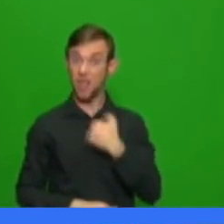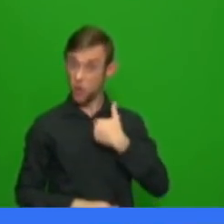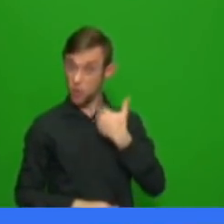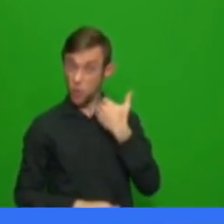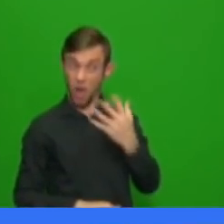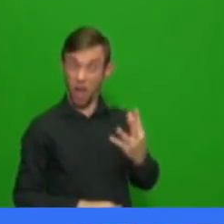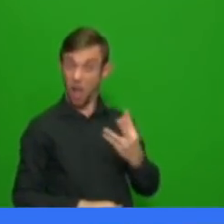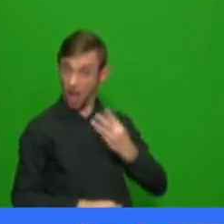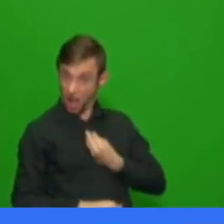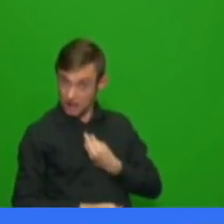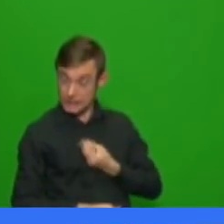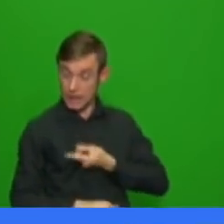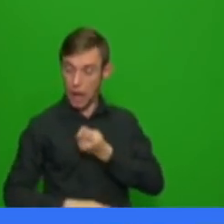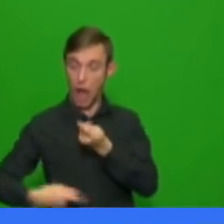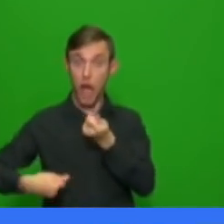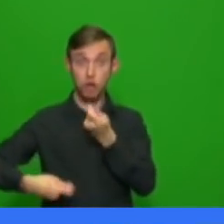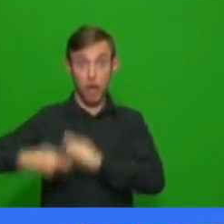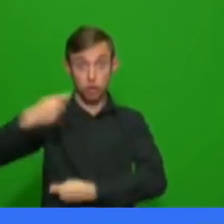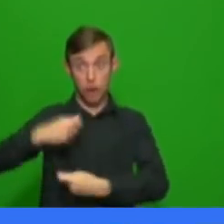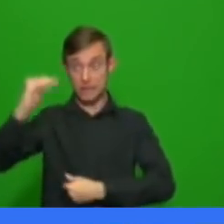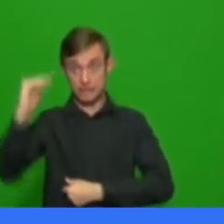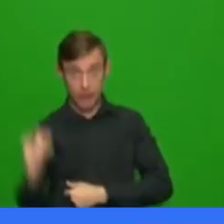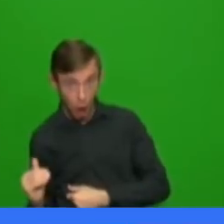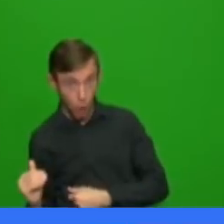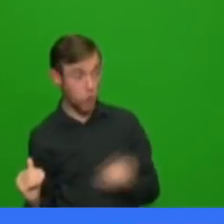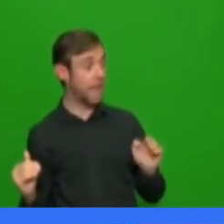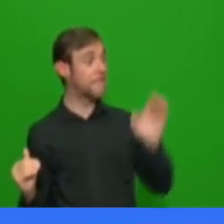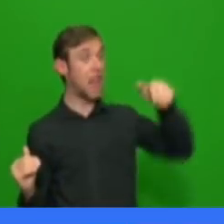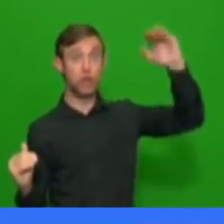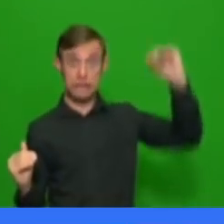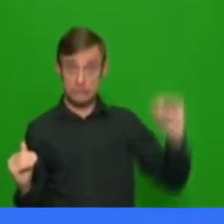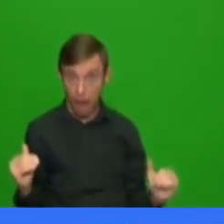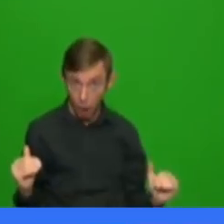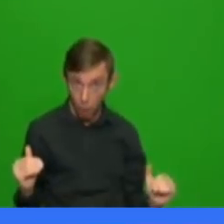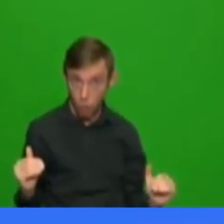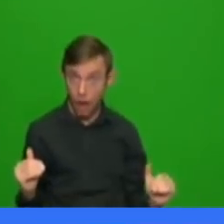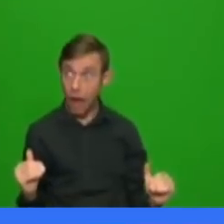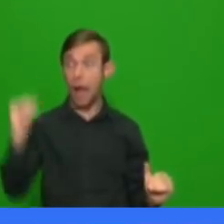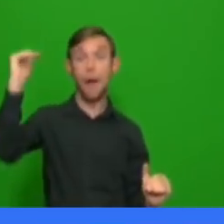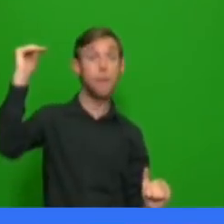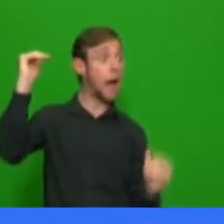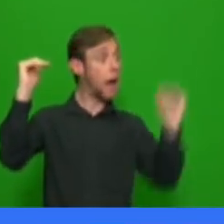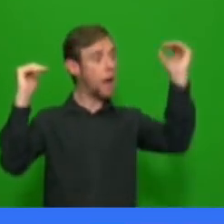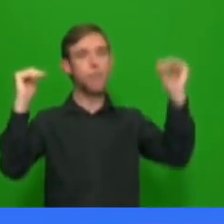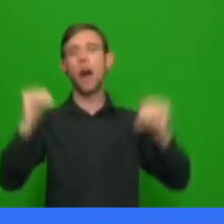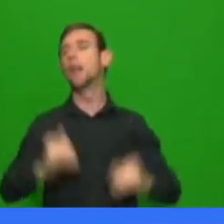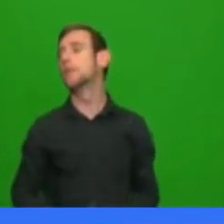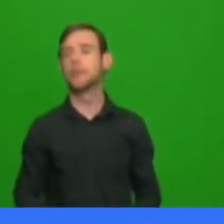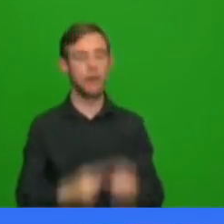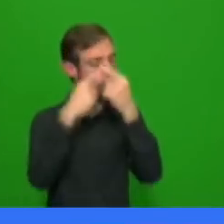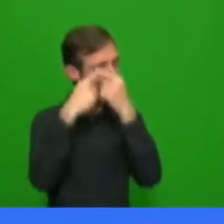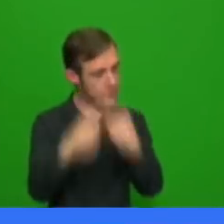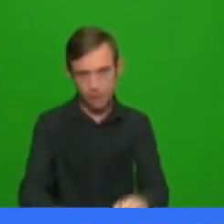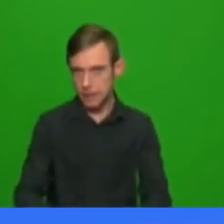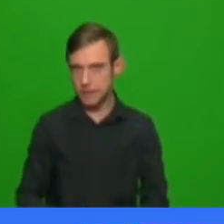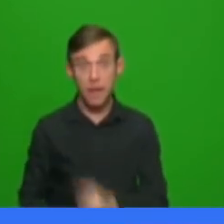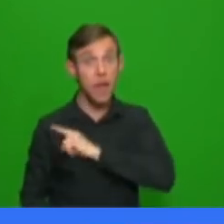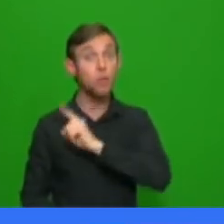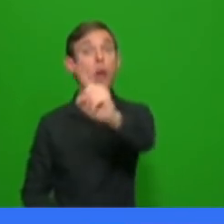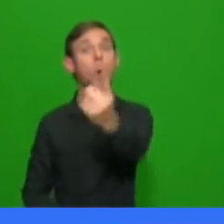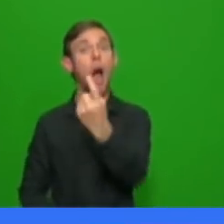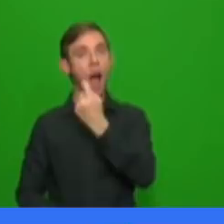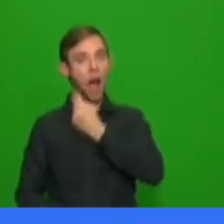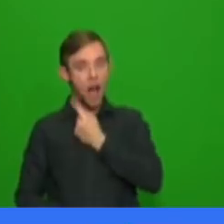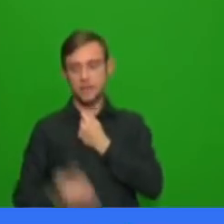symmetric. And given that, it just makes it even much more difficult when you say pass-through has